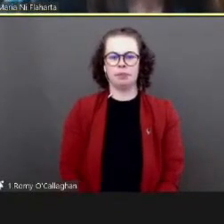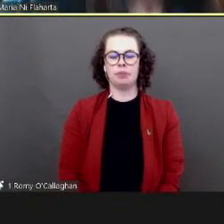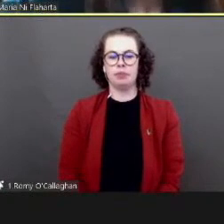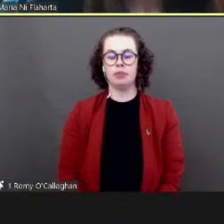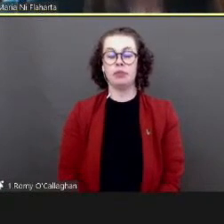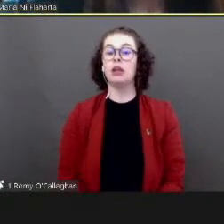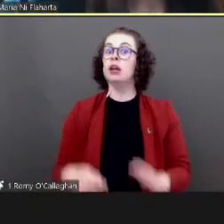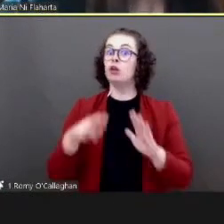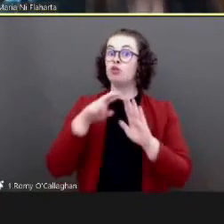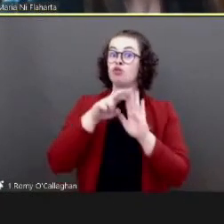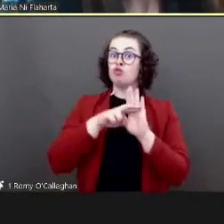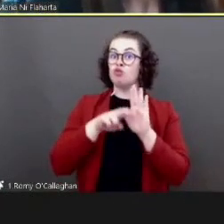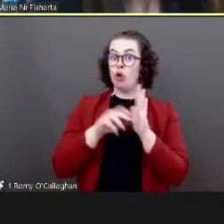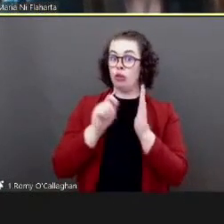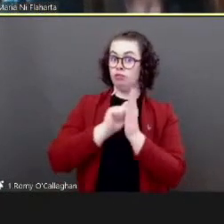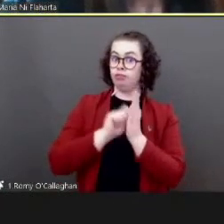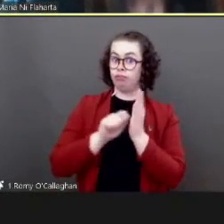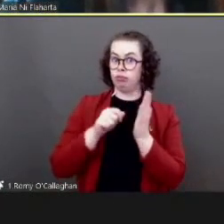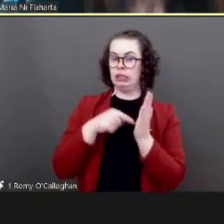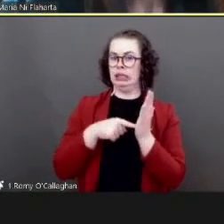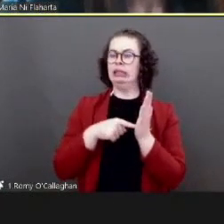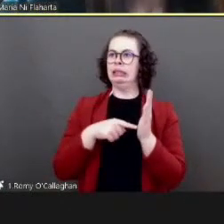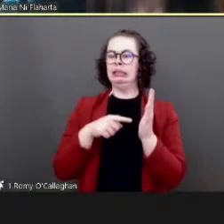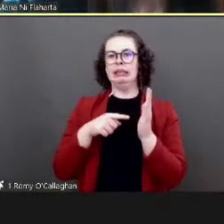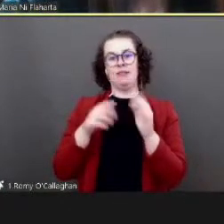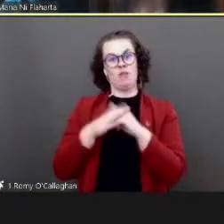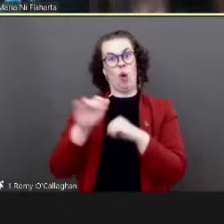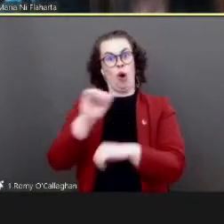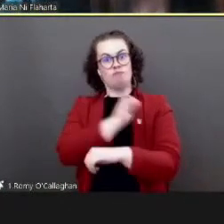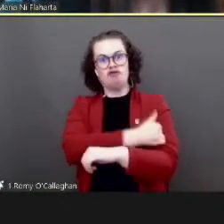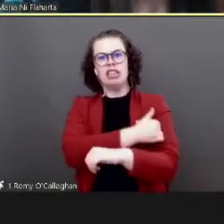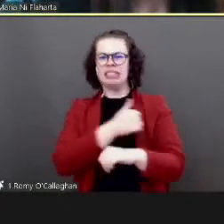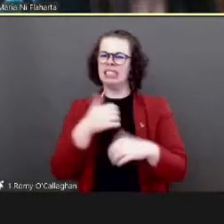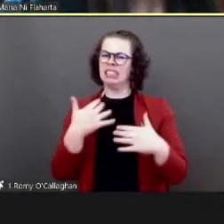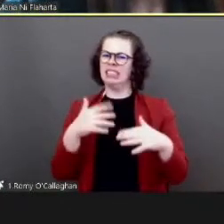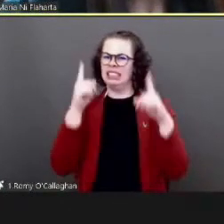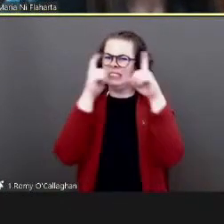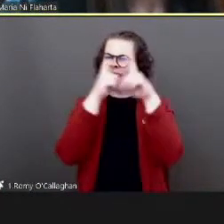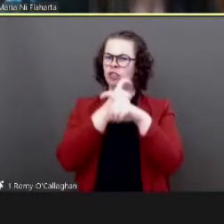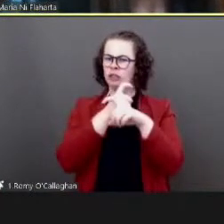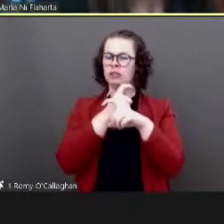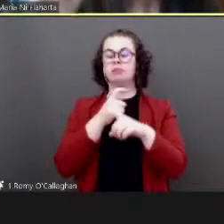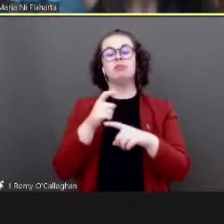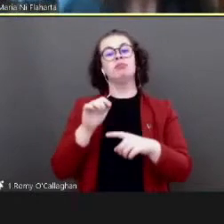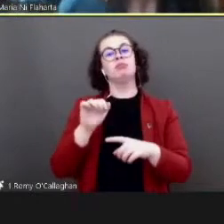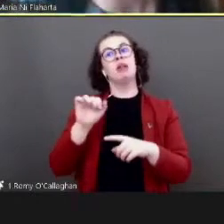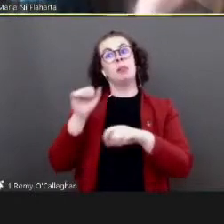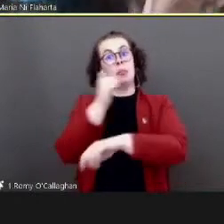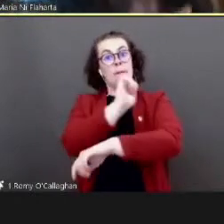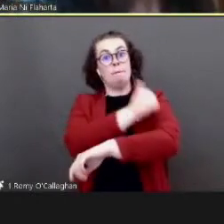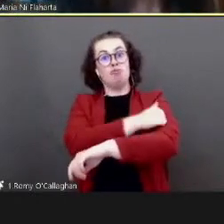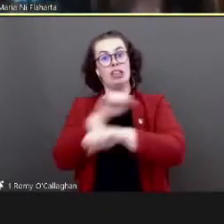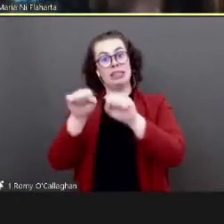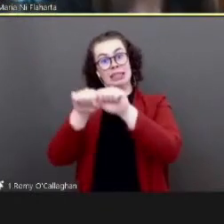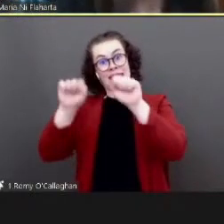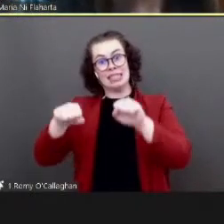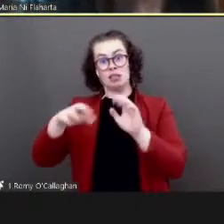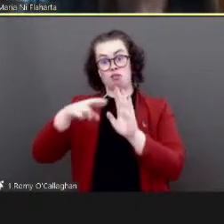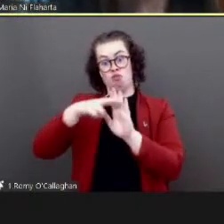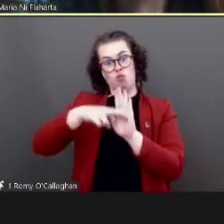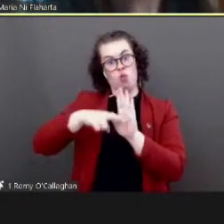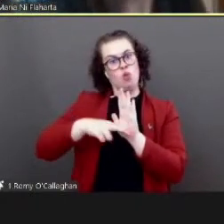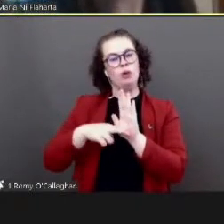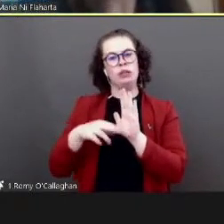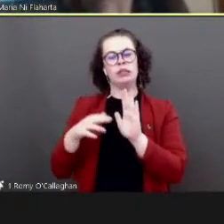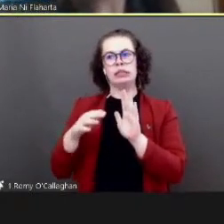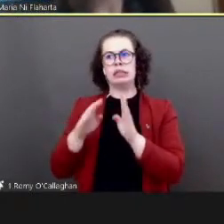The rules themselves also presented a significant issue, and the regime system within the prisons caused significant